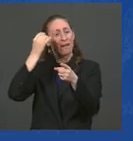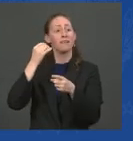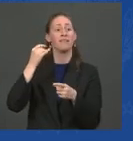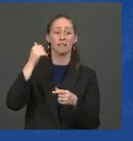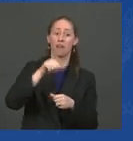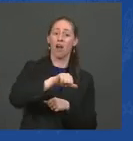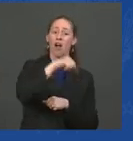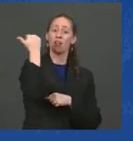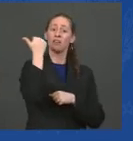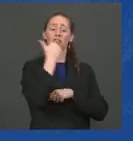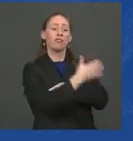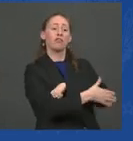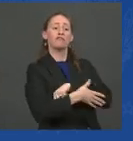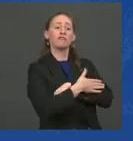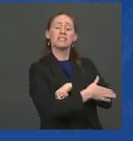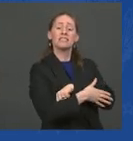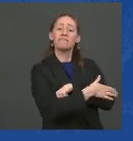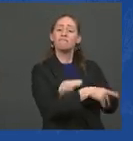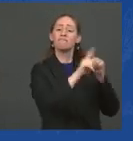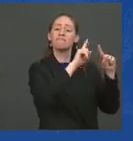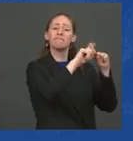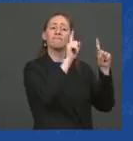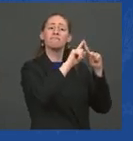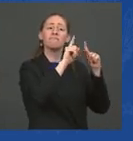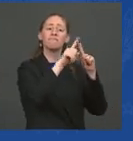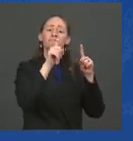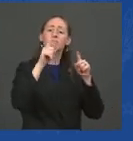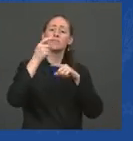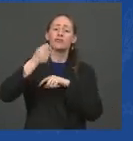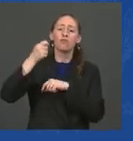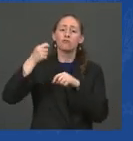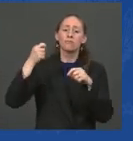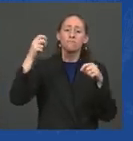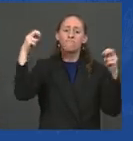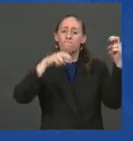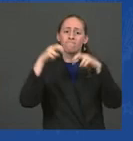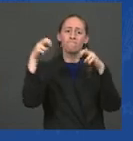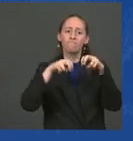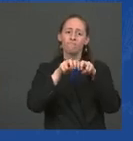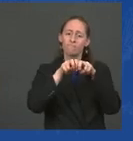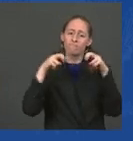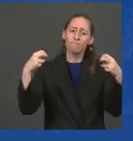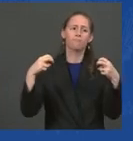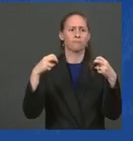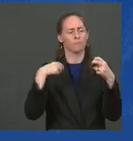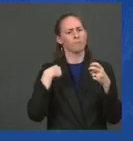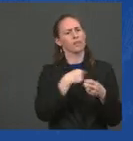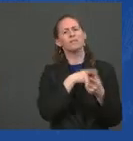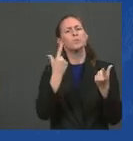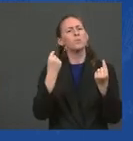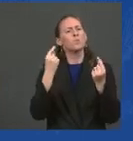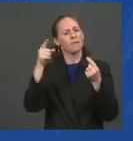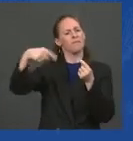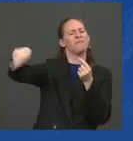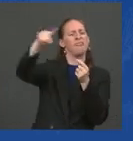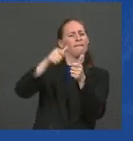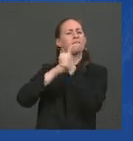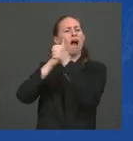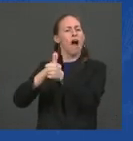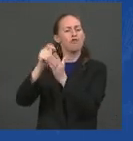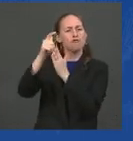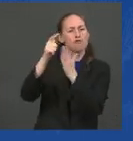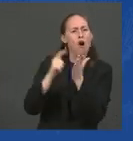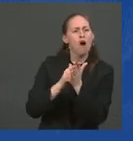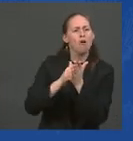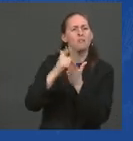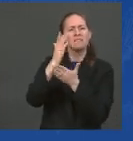highly diverse judicial systems could adhere to the principles of the rule of law as they prosecuted some of the worst, most vile,